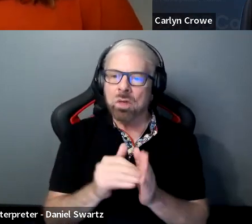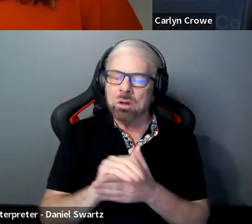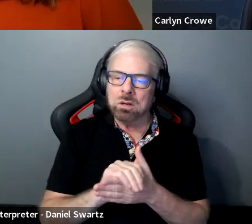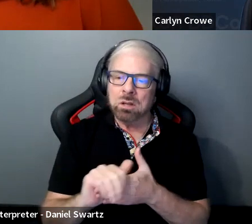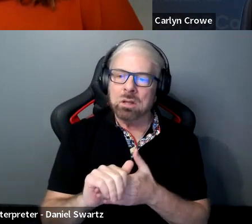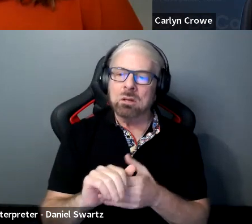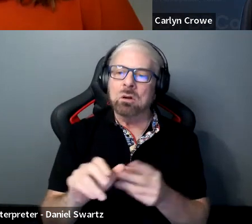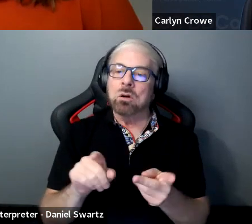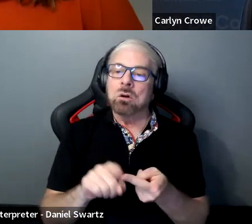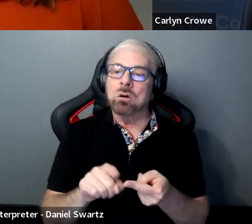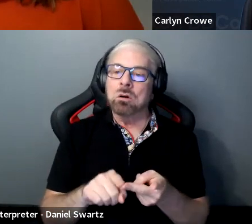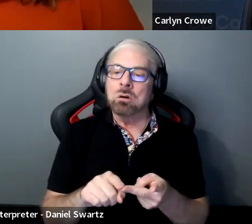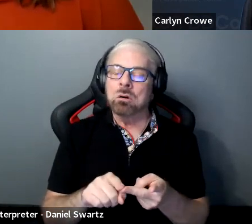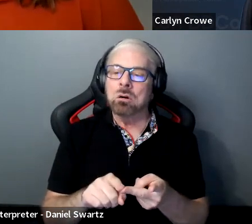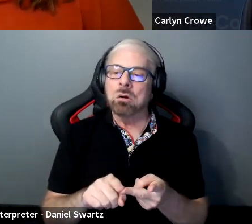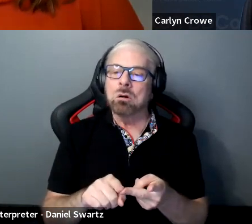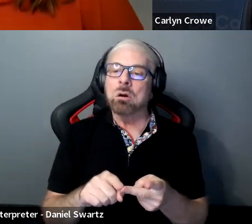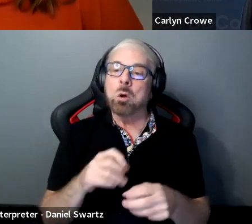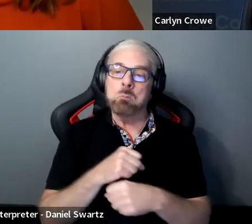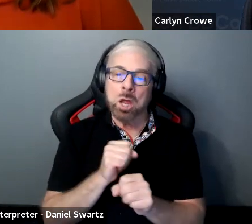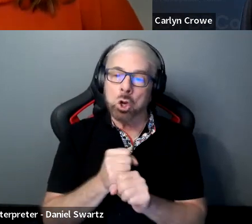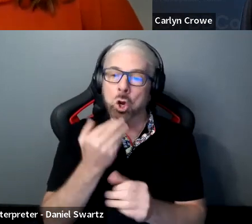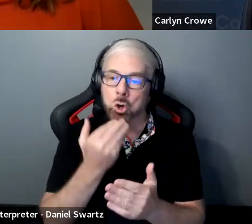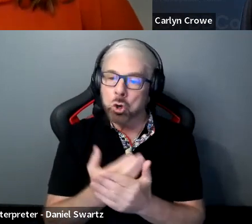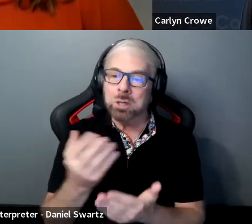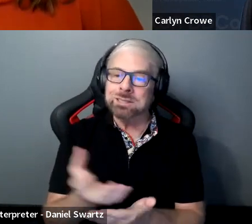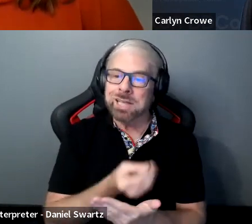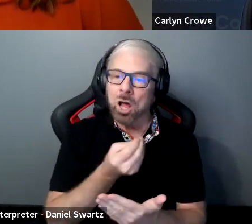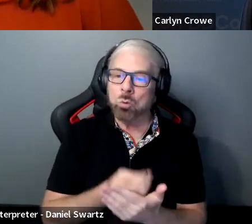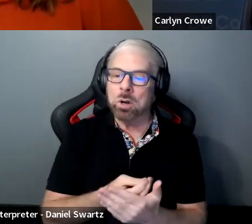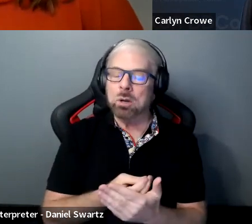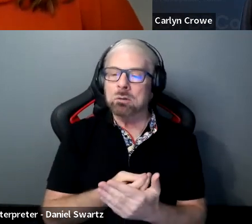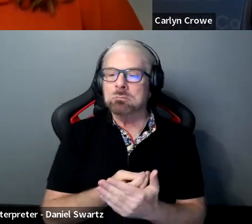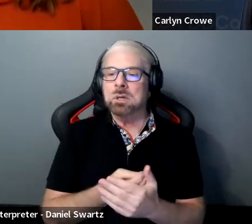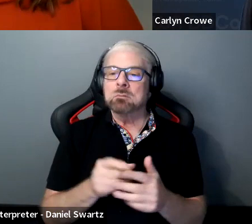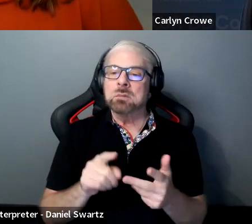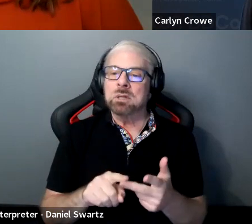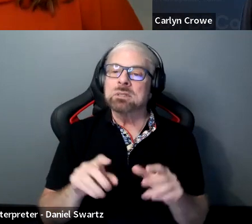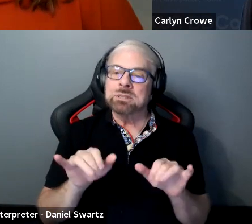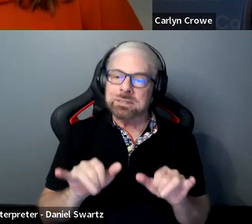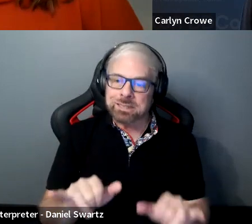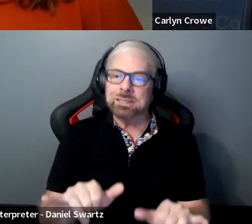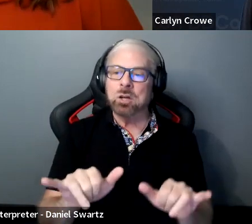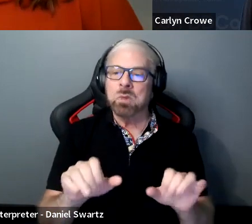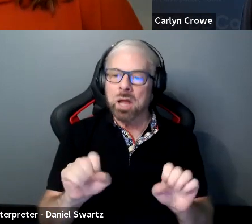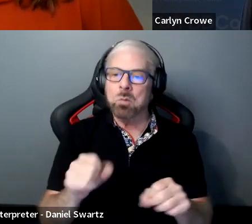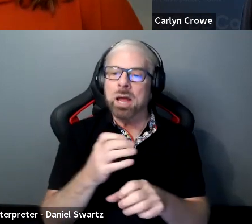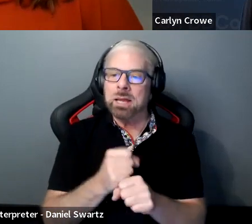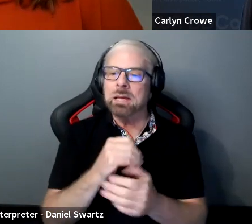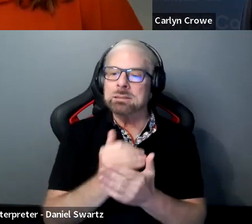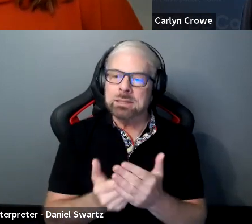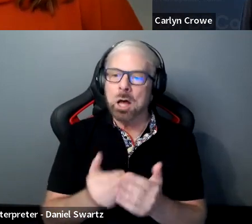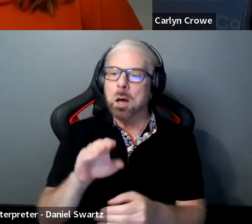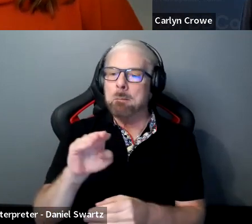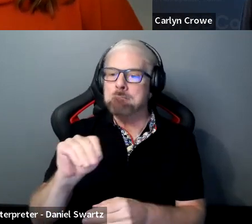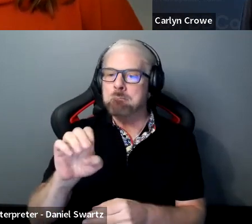own and make a good salary and still be able to get some Medicaid services without